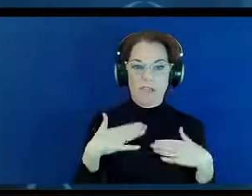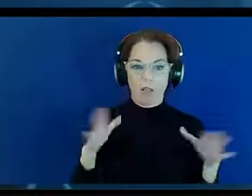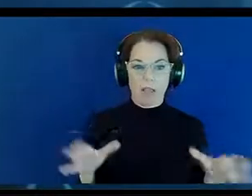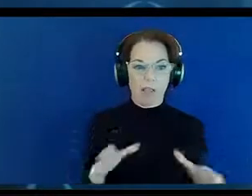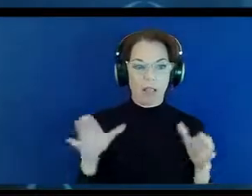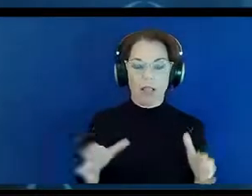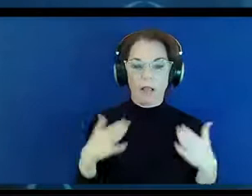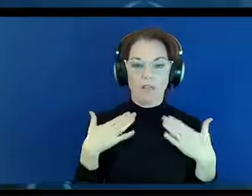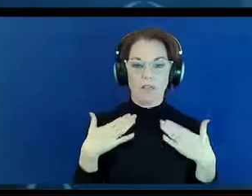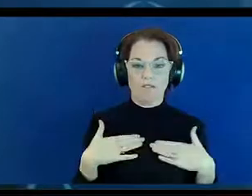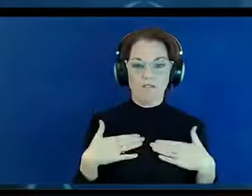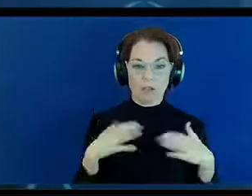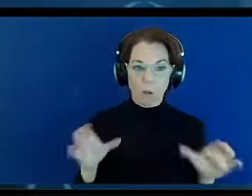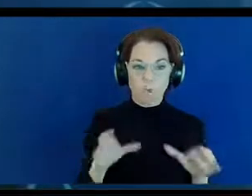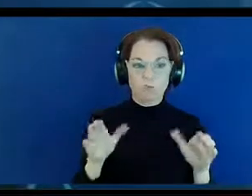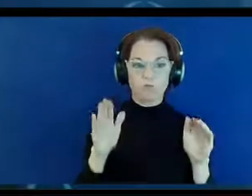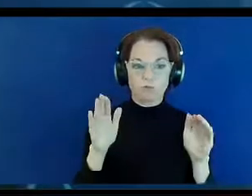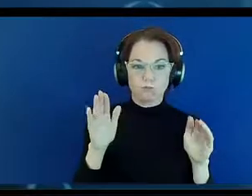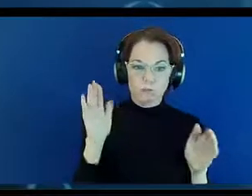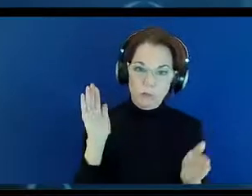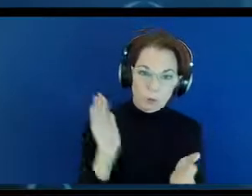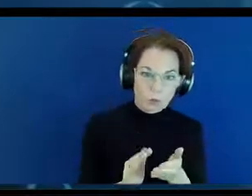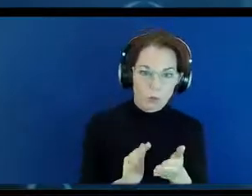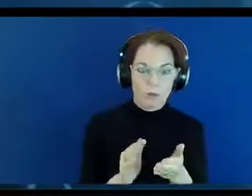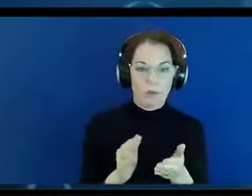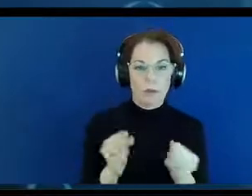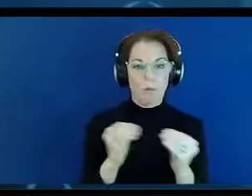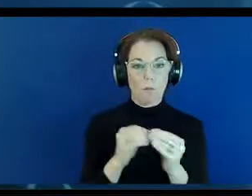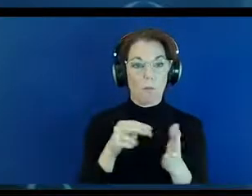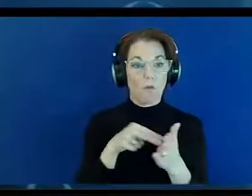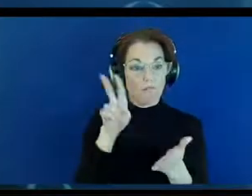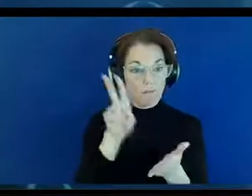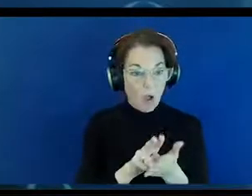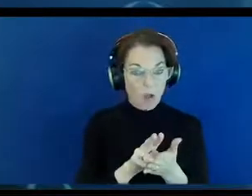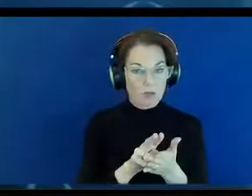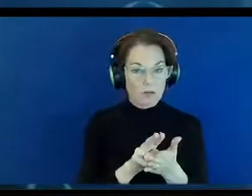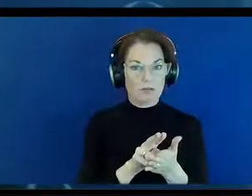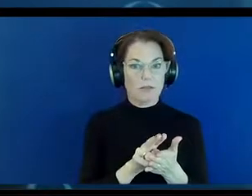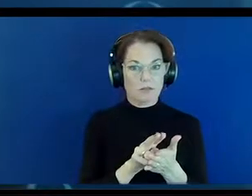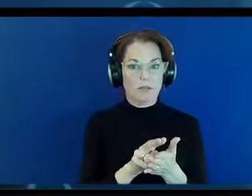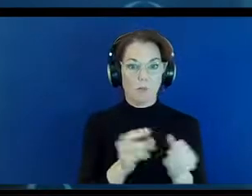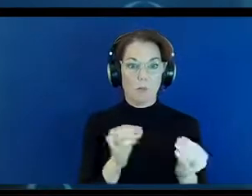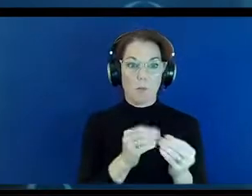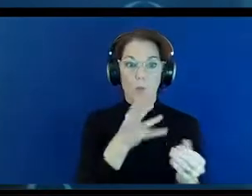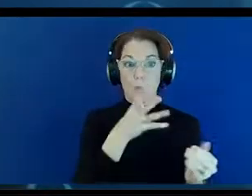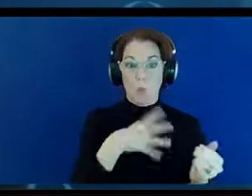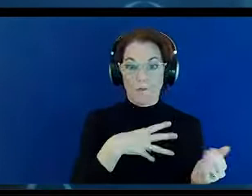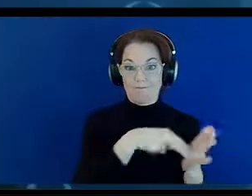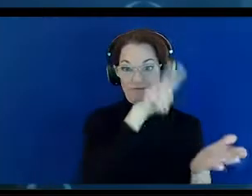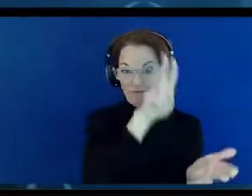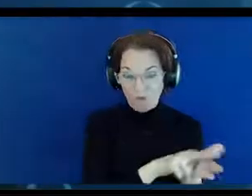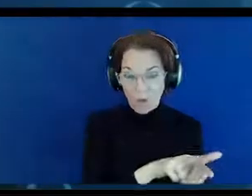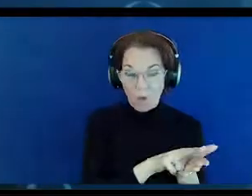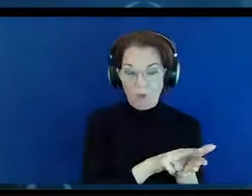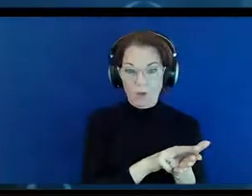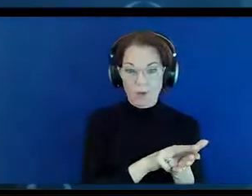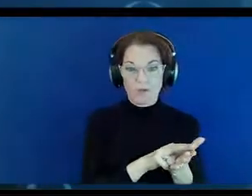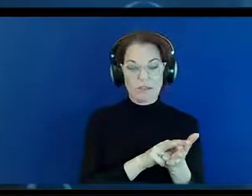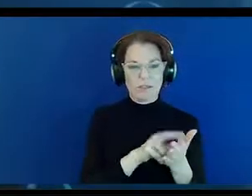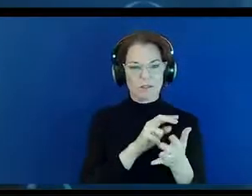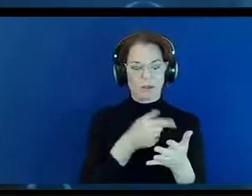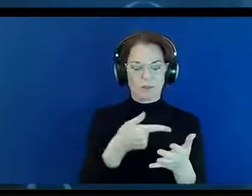They experienced more falls. This was more common in women and those who lack companionship. So all of this social